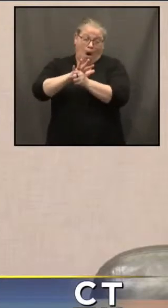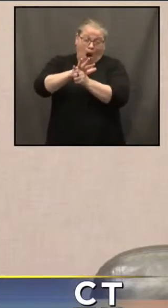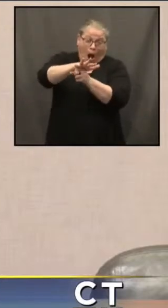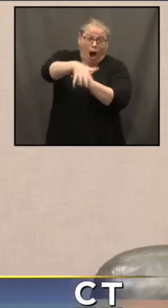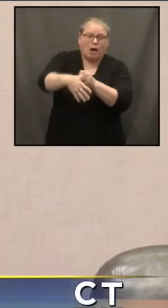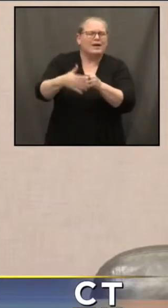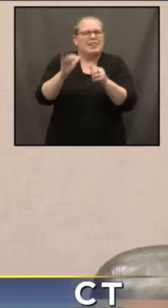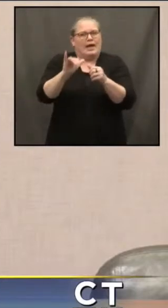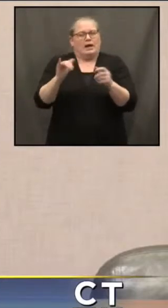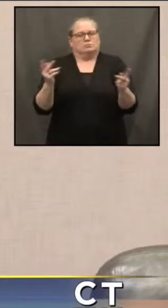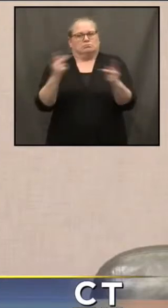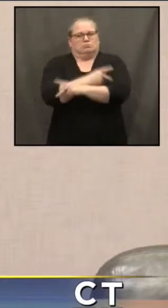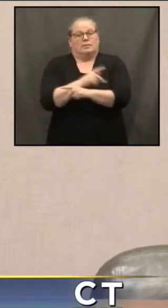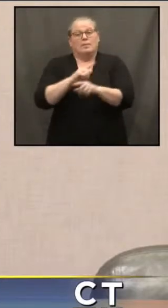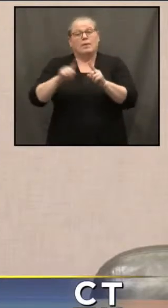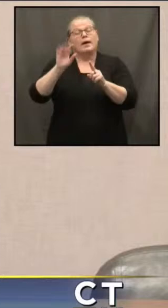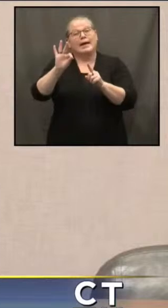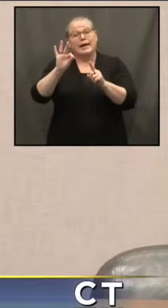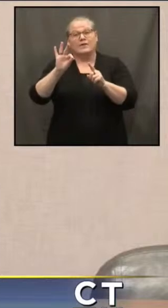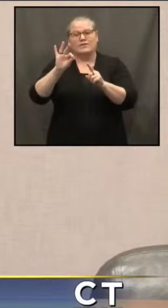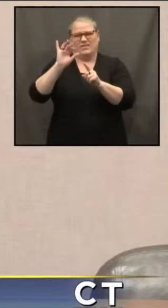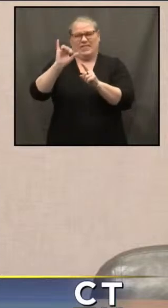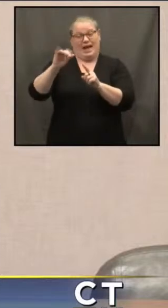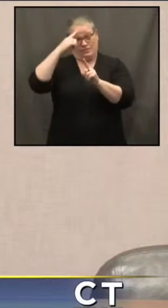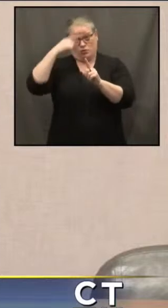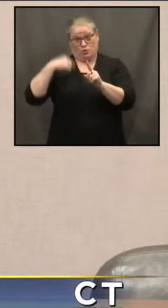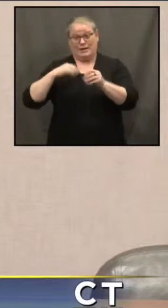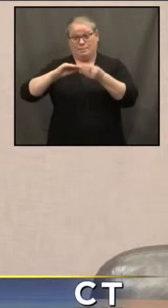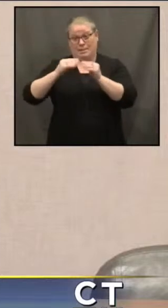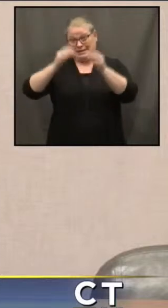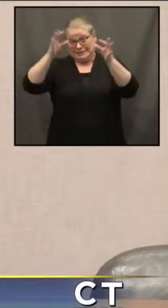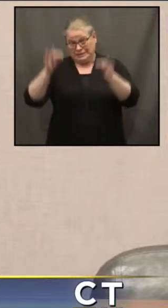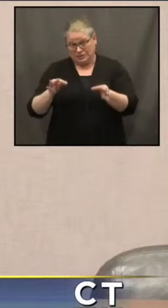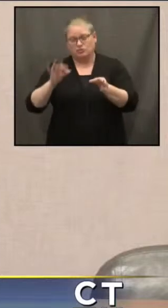factor for making advice on decisions like that.